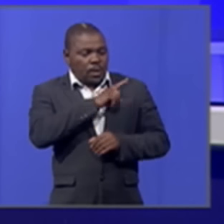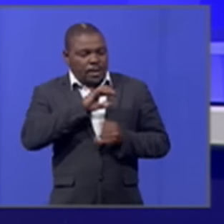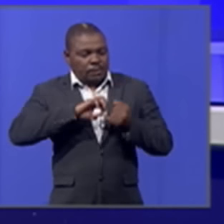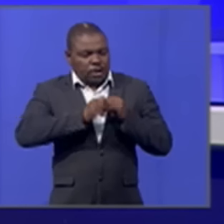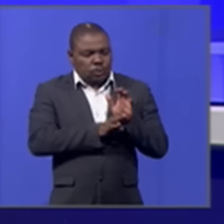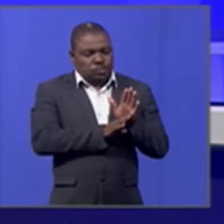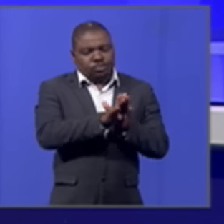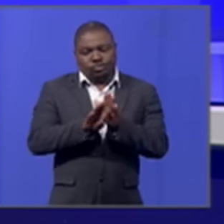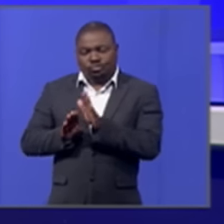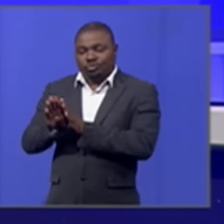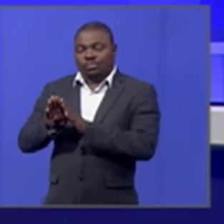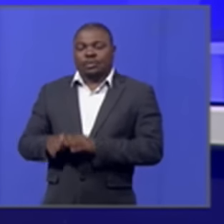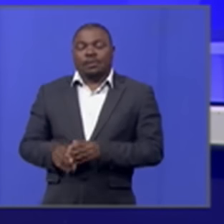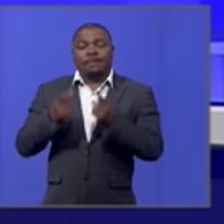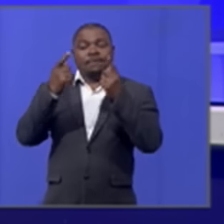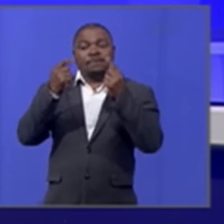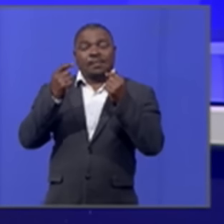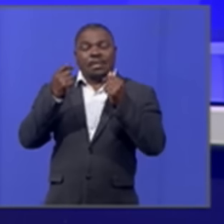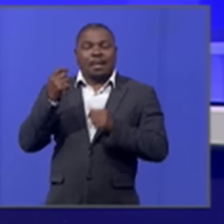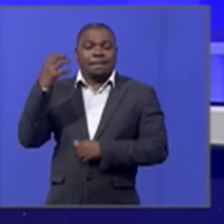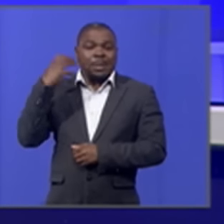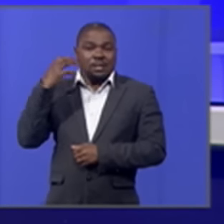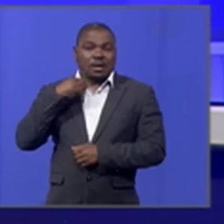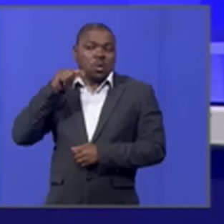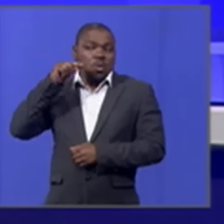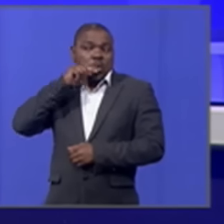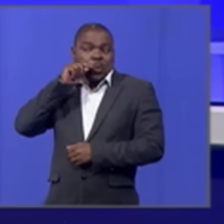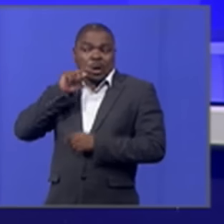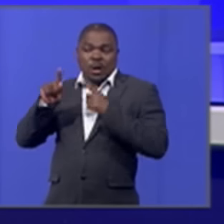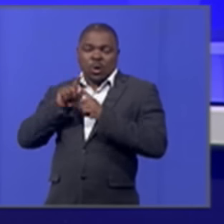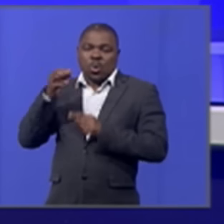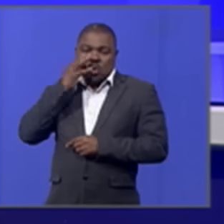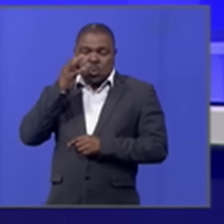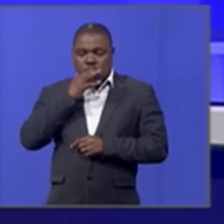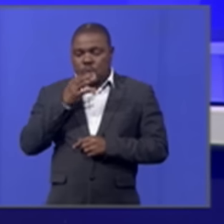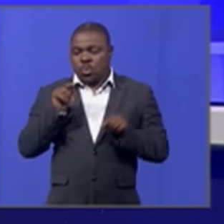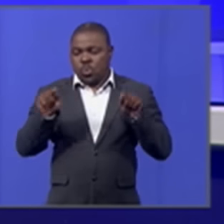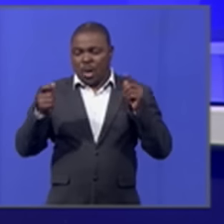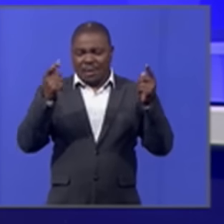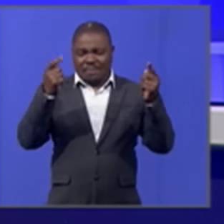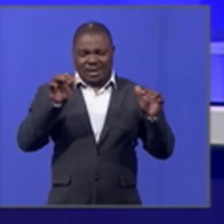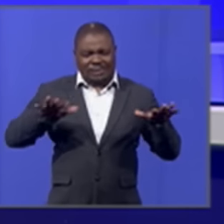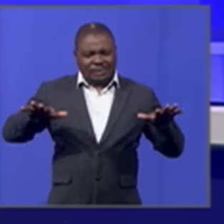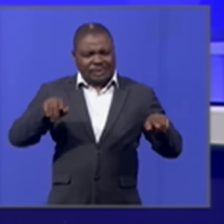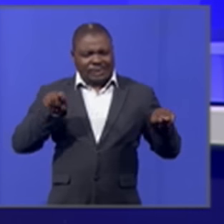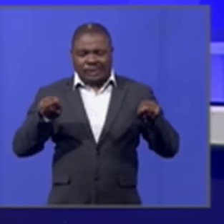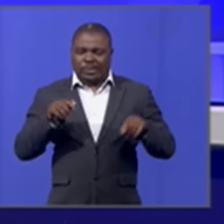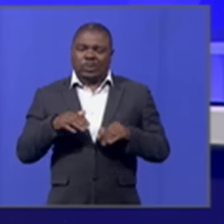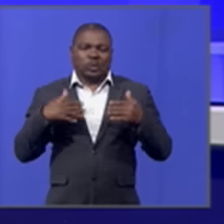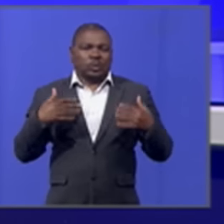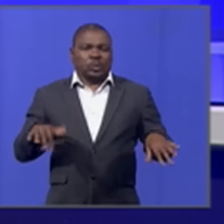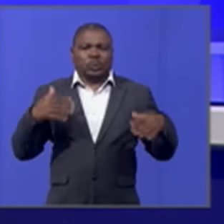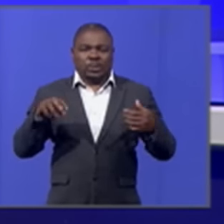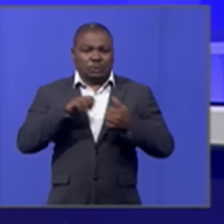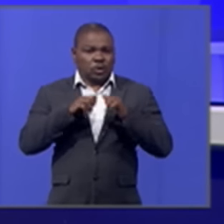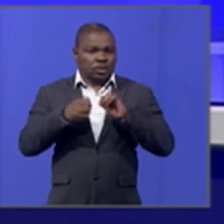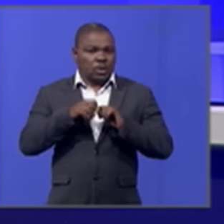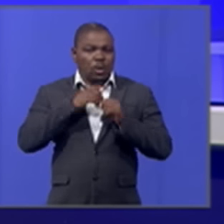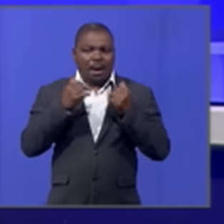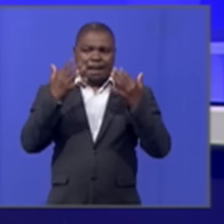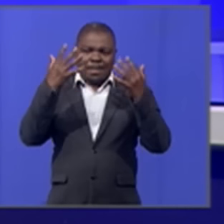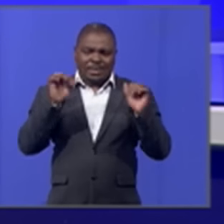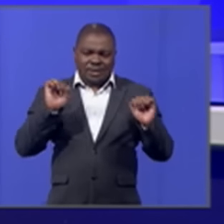tsetsepela. Tona ya Matlole Inokodongwana o tlhalositse ka botlala seemo se se masisi sa matlole a ditoropokgolo tse pedi tse di lebanweng ke ditekanyetsokabo